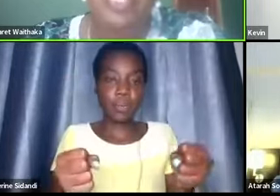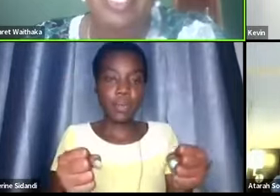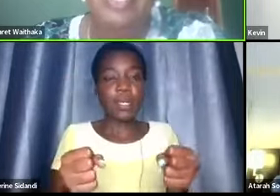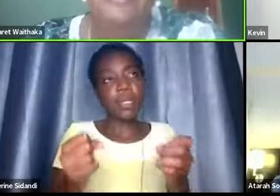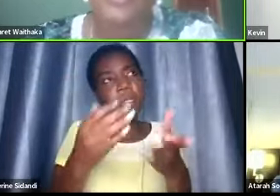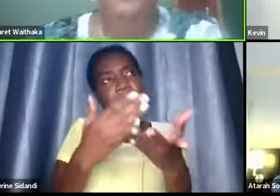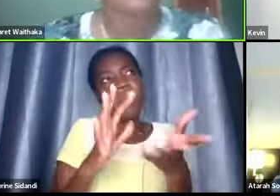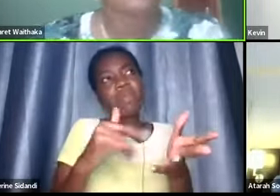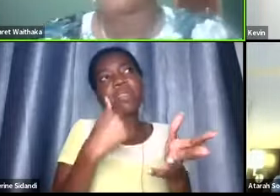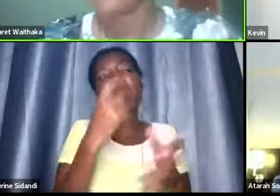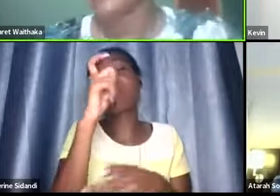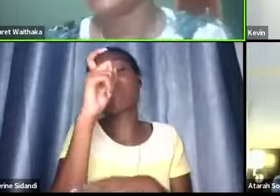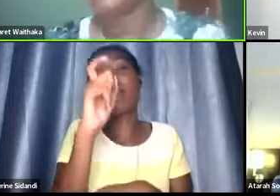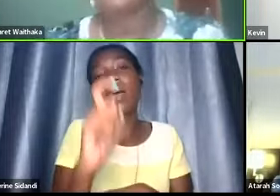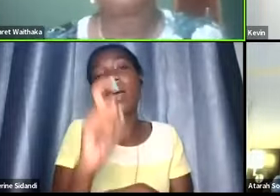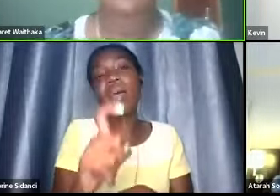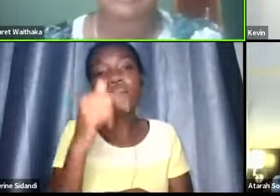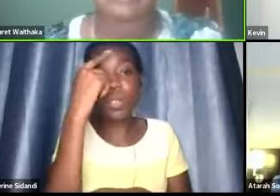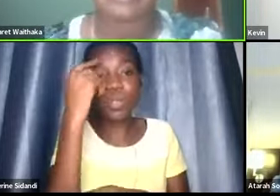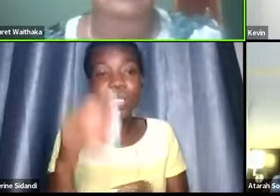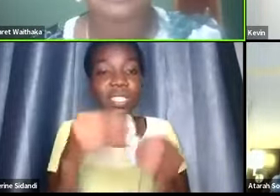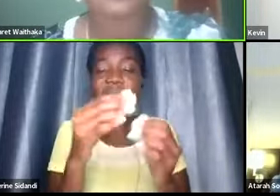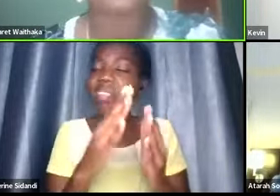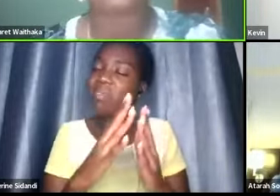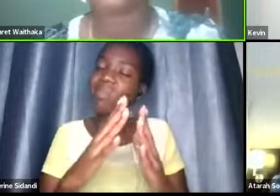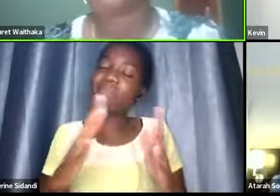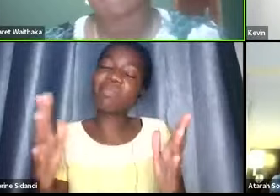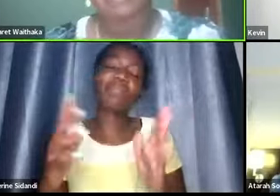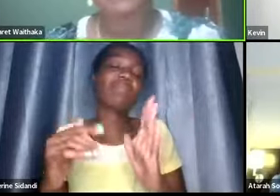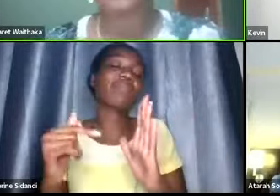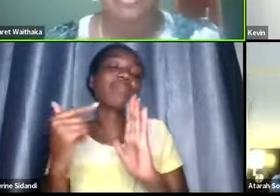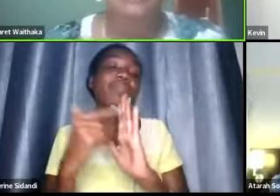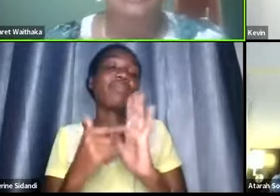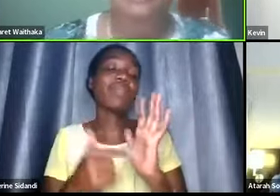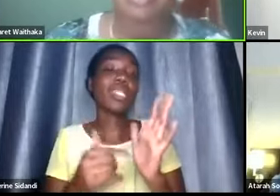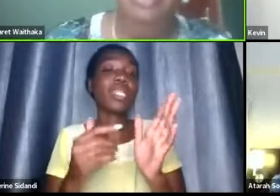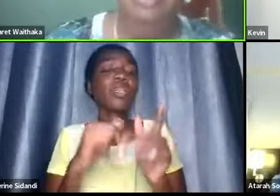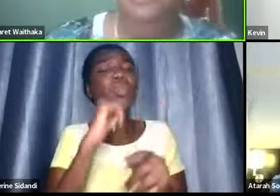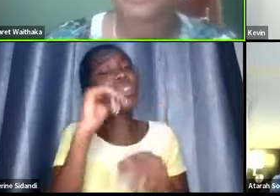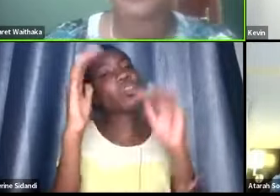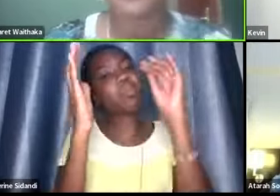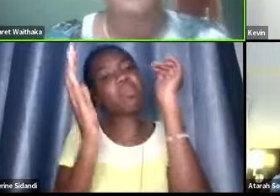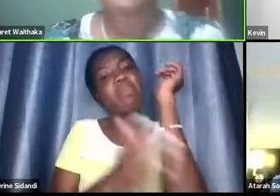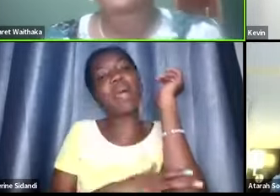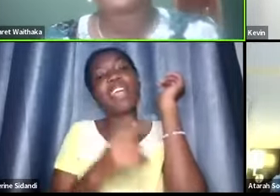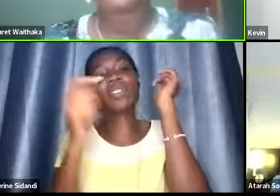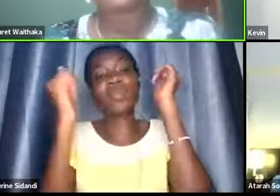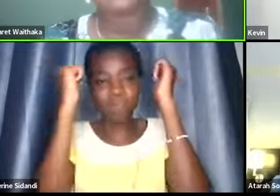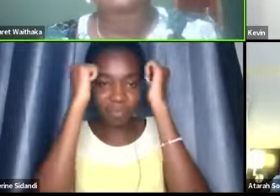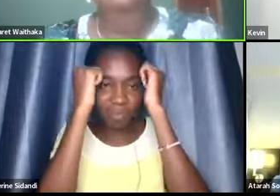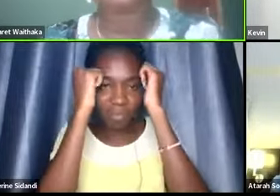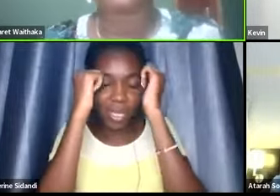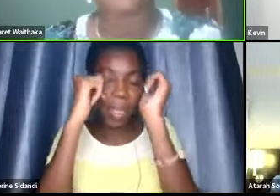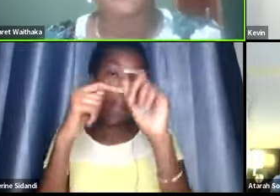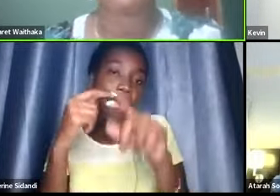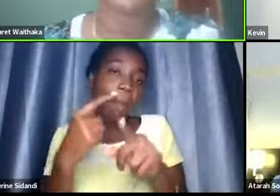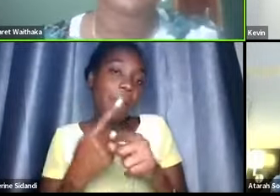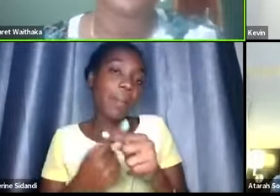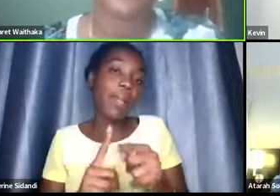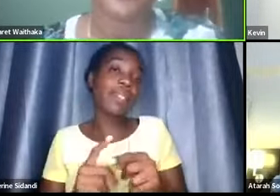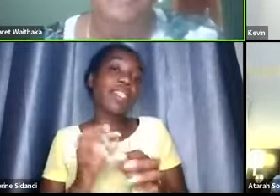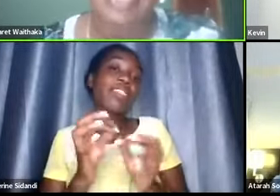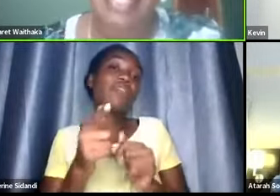course, it gives you a wide variety. It's not also bad to learn as much as possible. So it gives you a wide